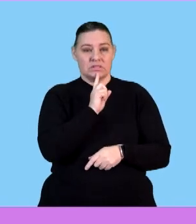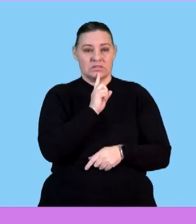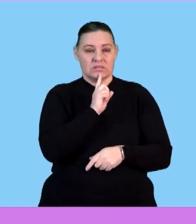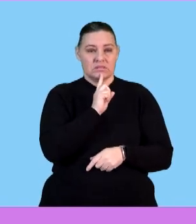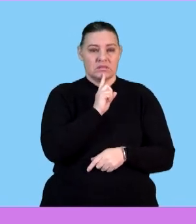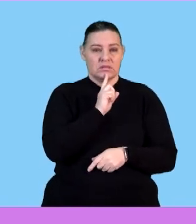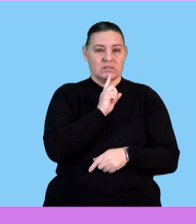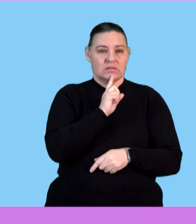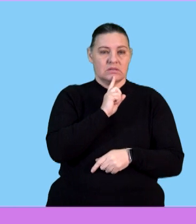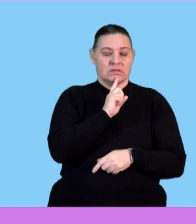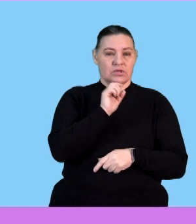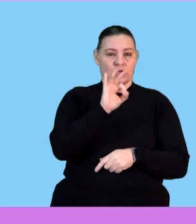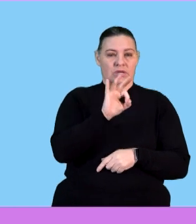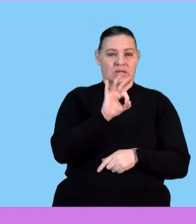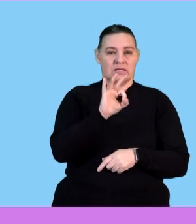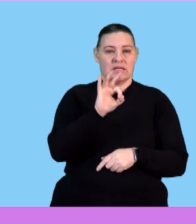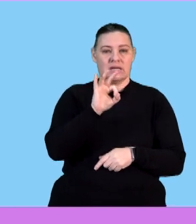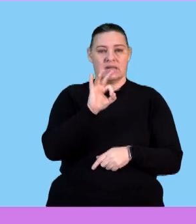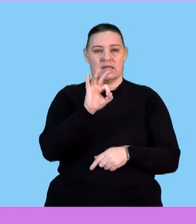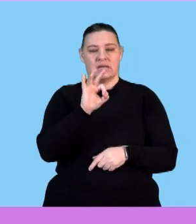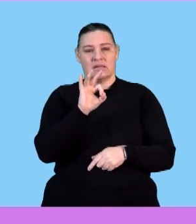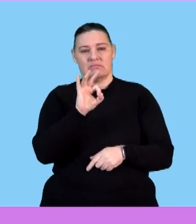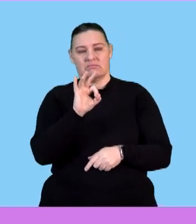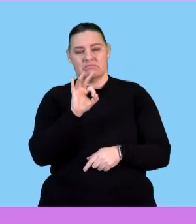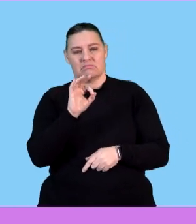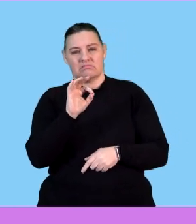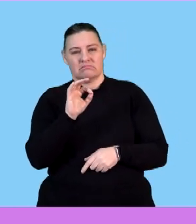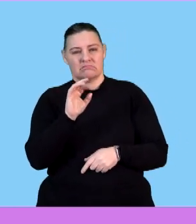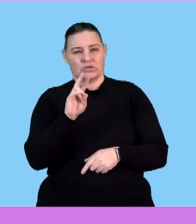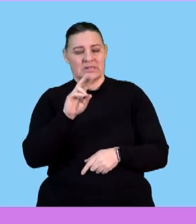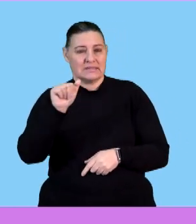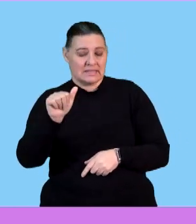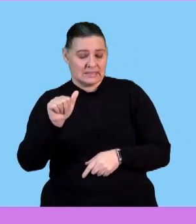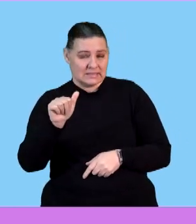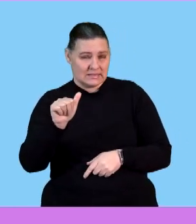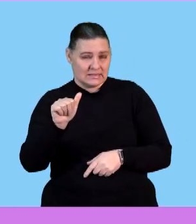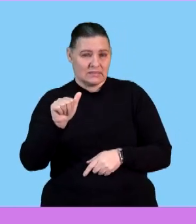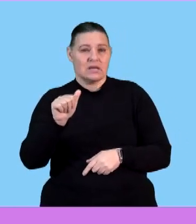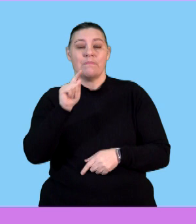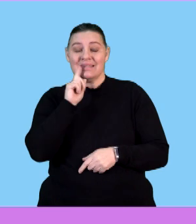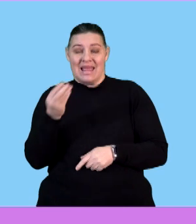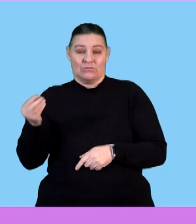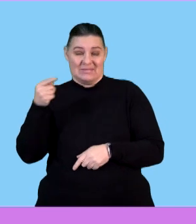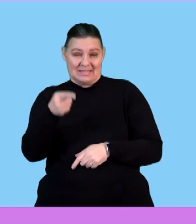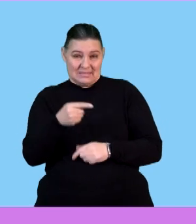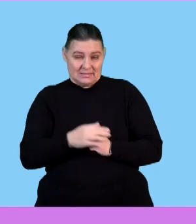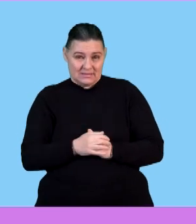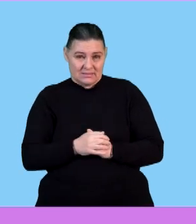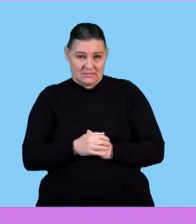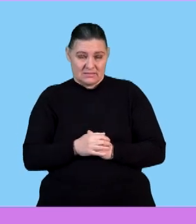1,326 Rand. I apologize for that one. That's Rand. And again, this represents interest.